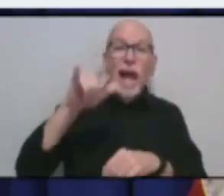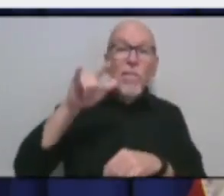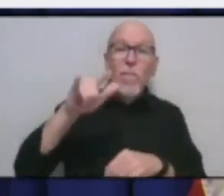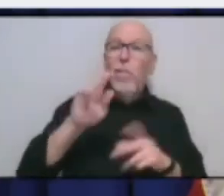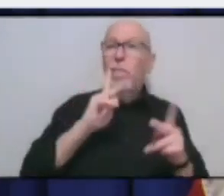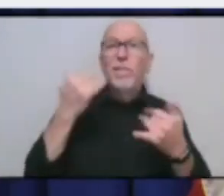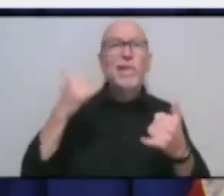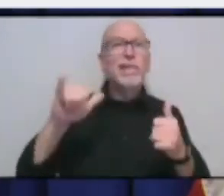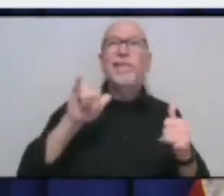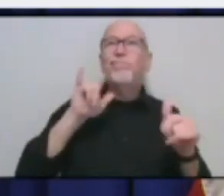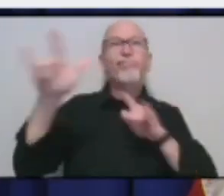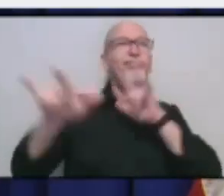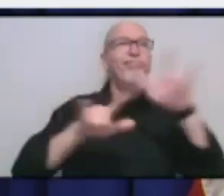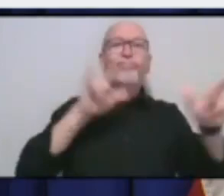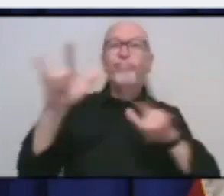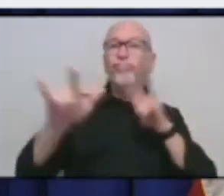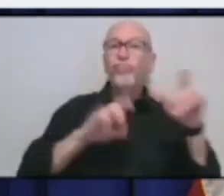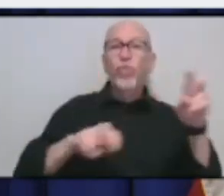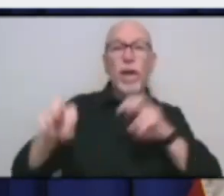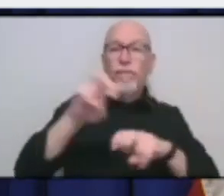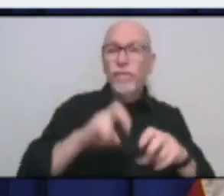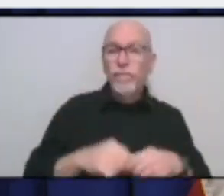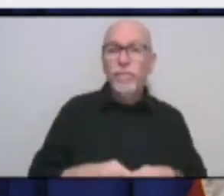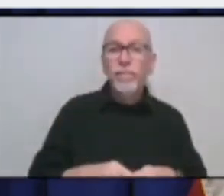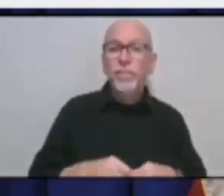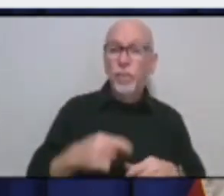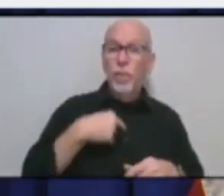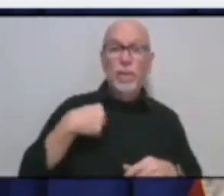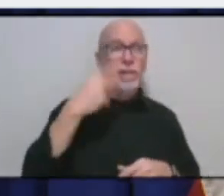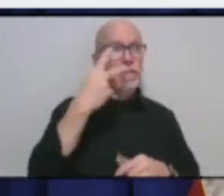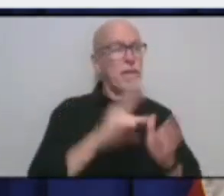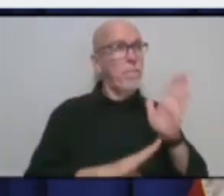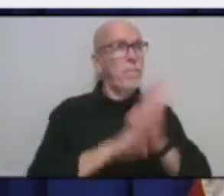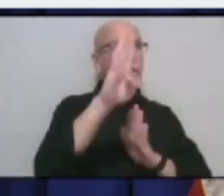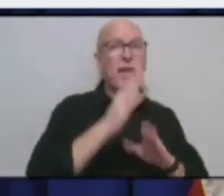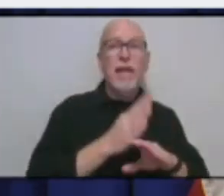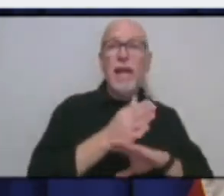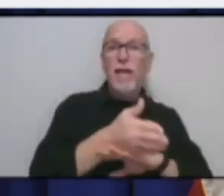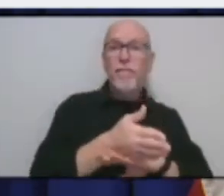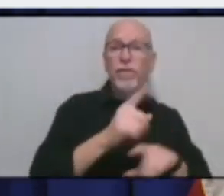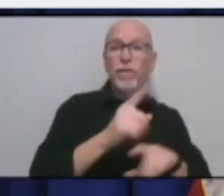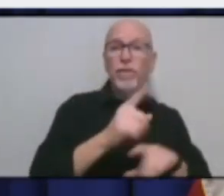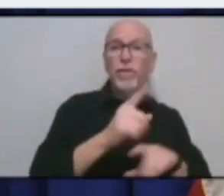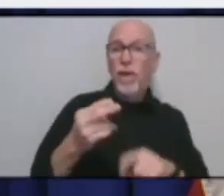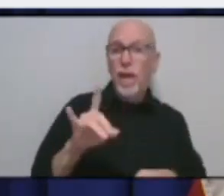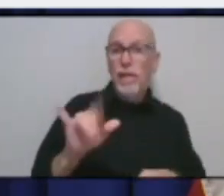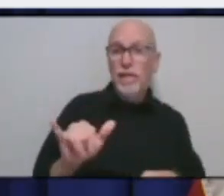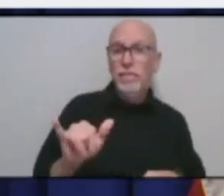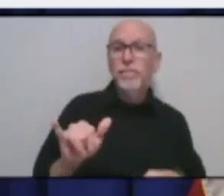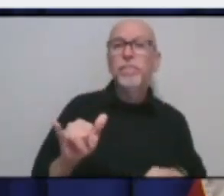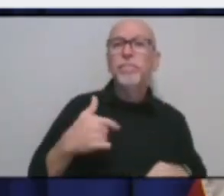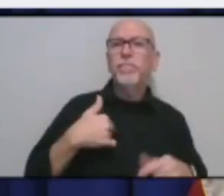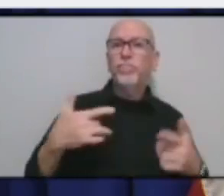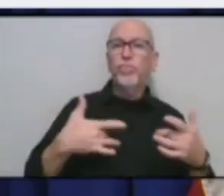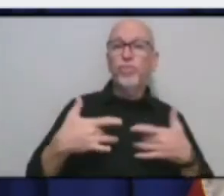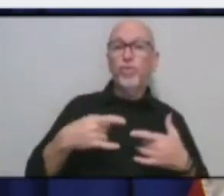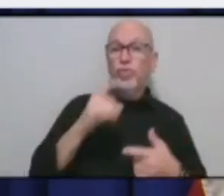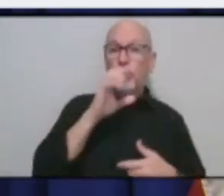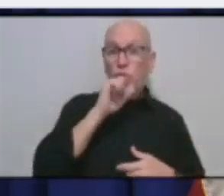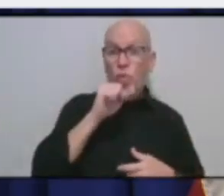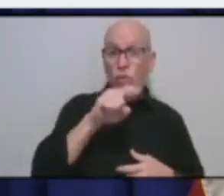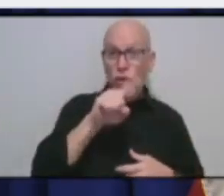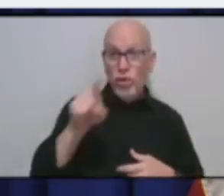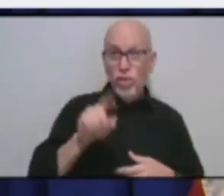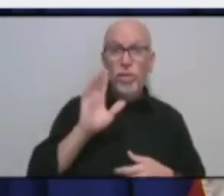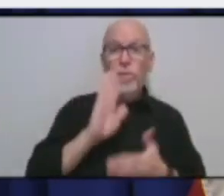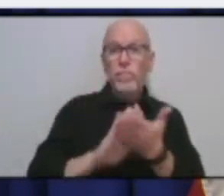the country. Based on the spikes we've seen after our holidays, I'm concerned that many of these orange counties will wind up in red in the